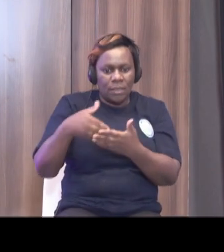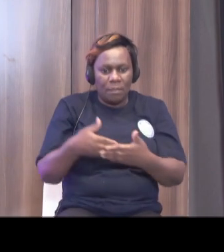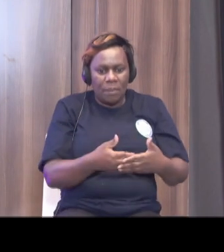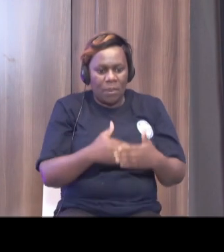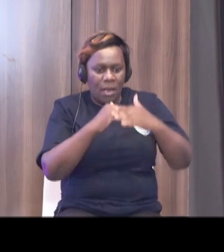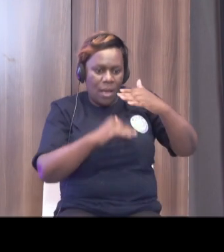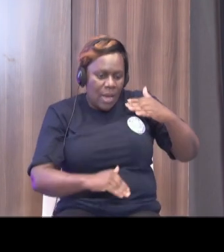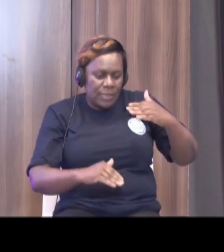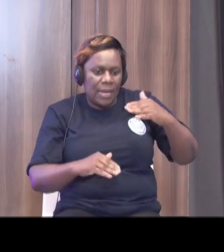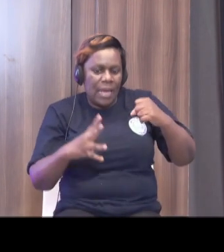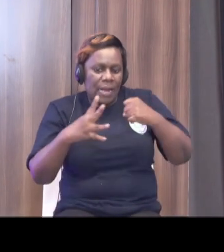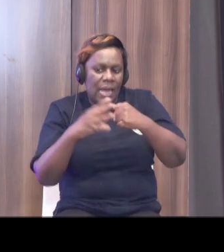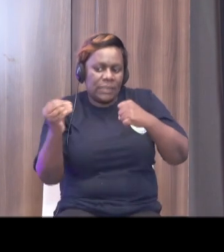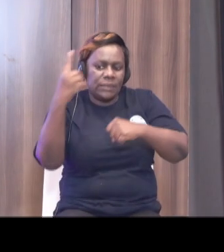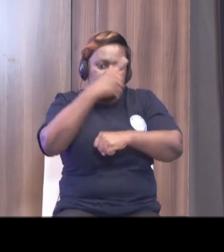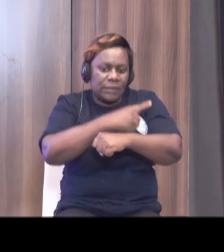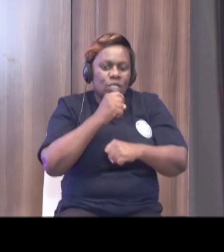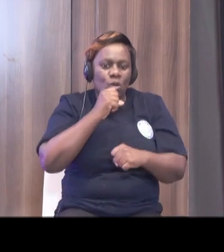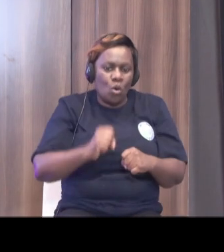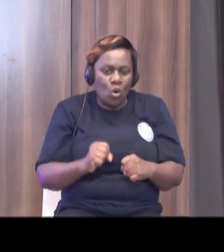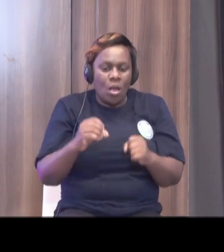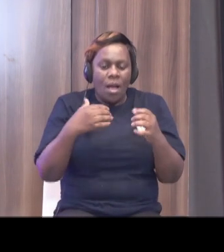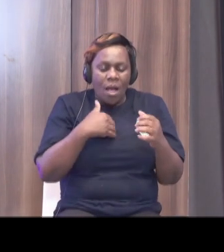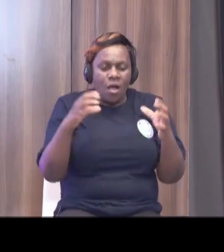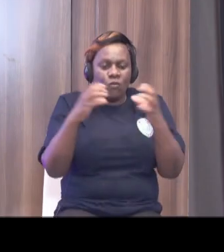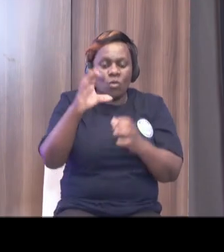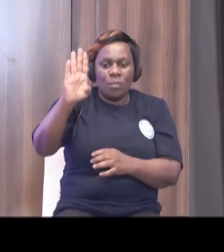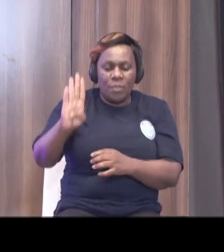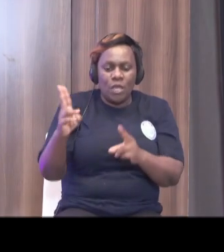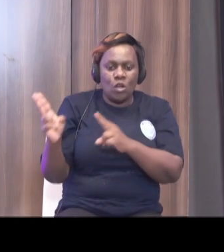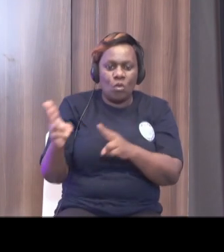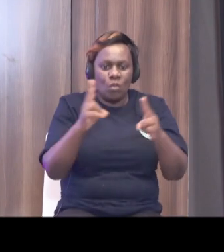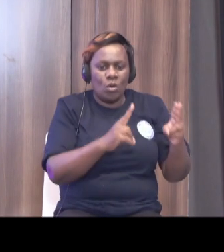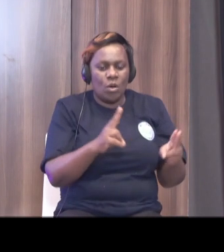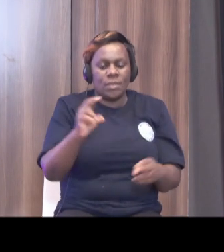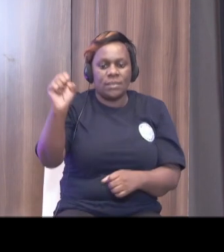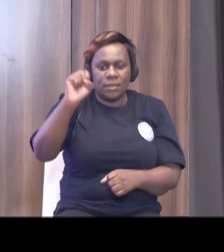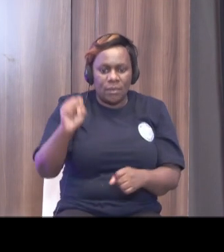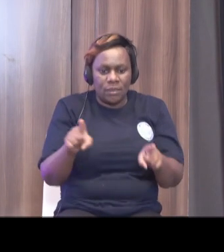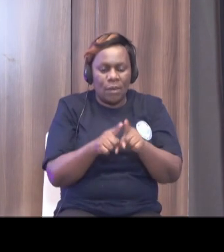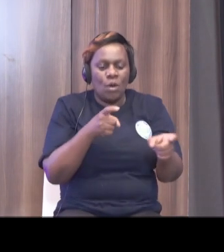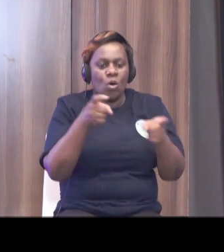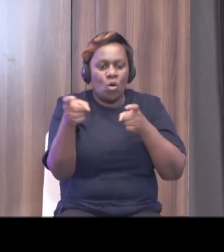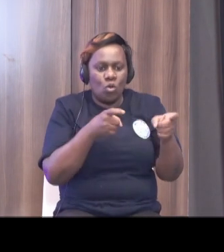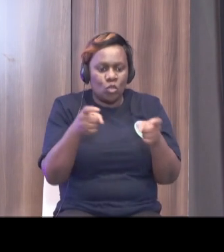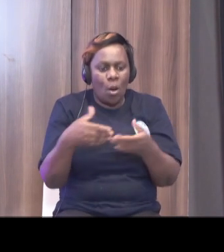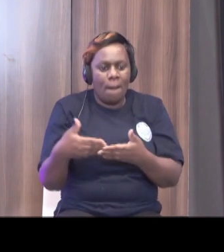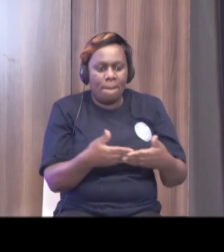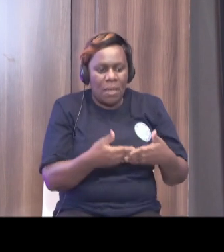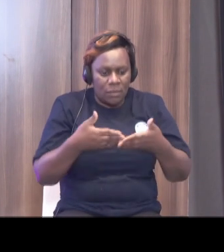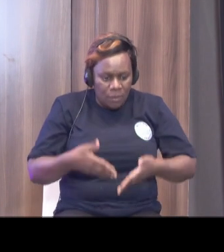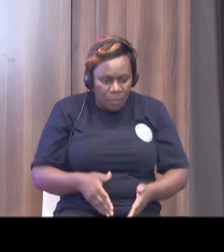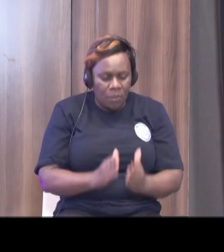90 days of age that had group B strep isolated from a normally sterile site. And the controls were infants born